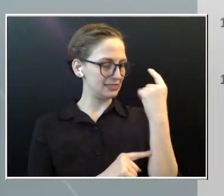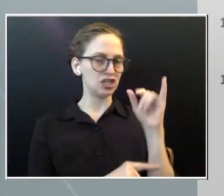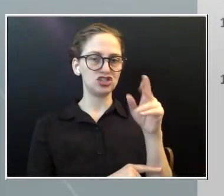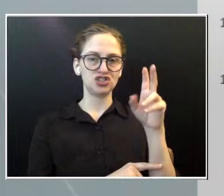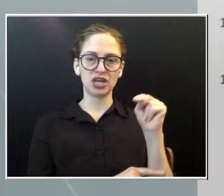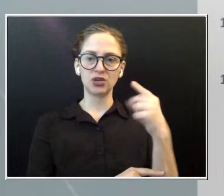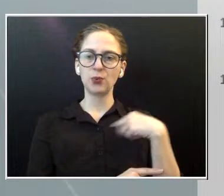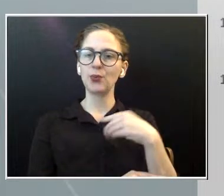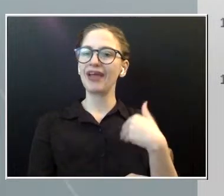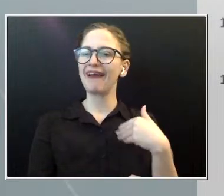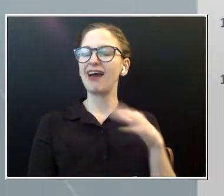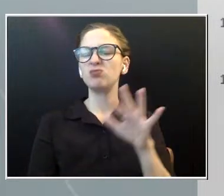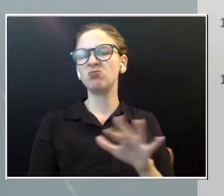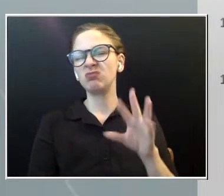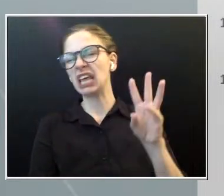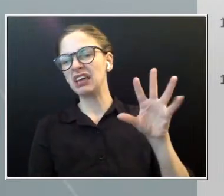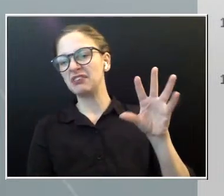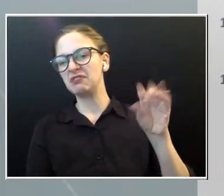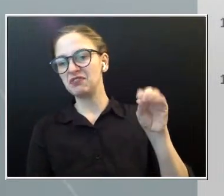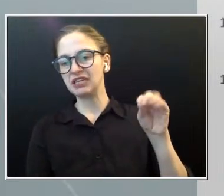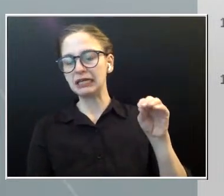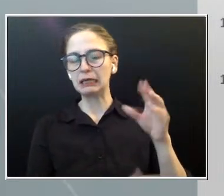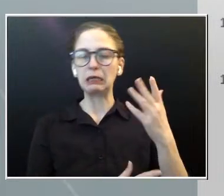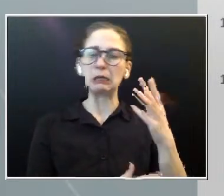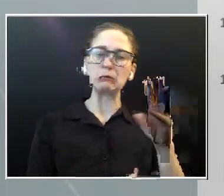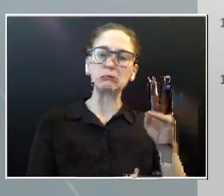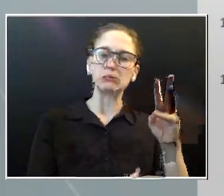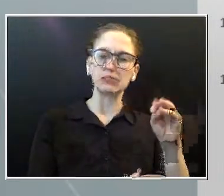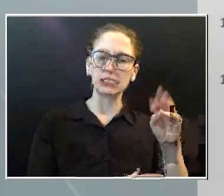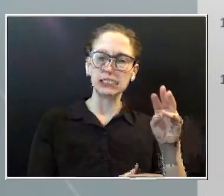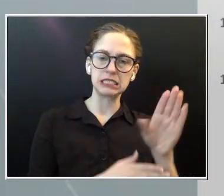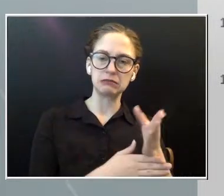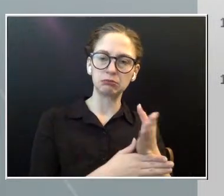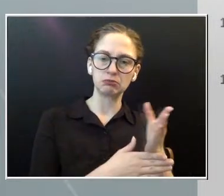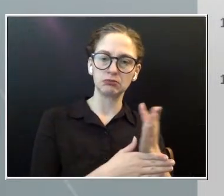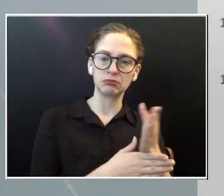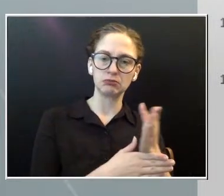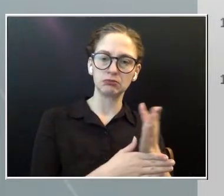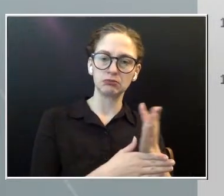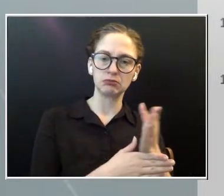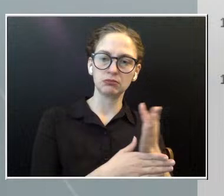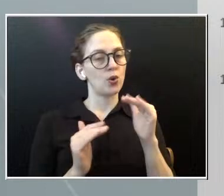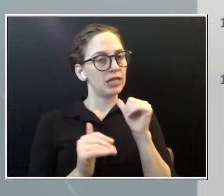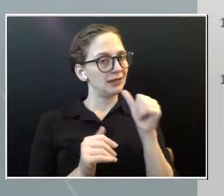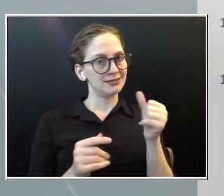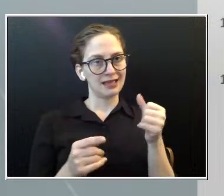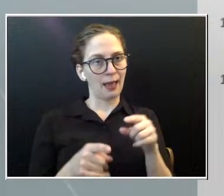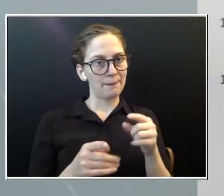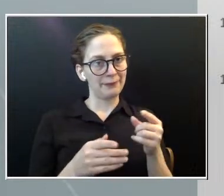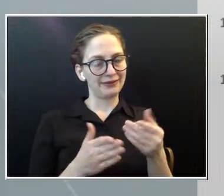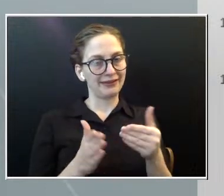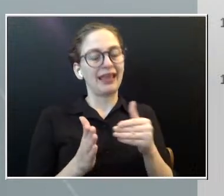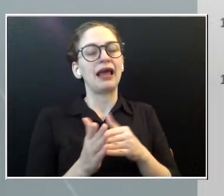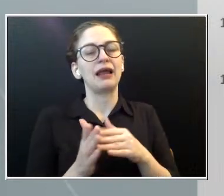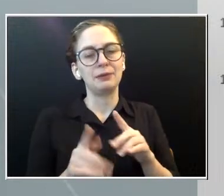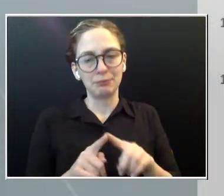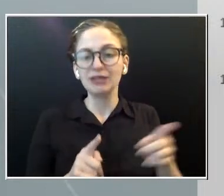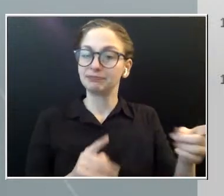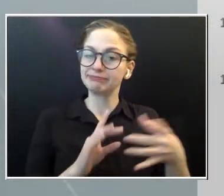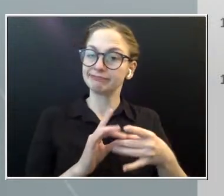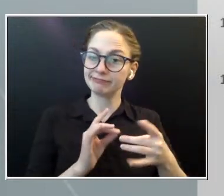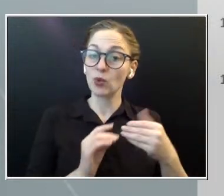now. Hopefully we won't see that many. But just as you said, we do unfortunately have 2 pediatric patients in there with those COVID